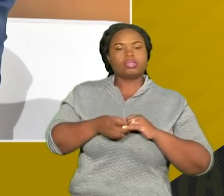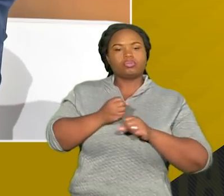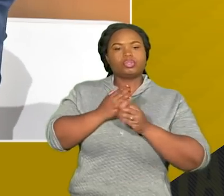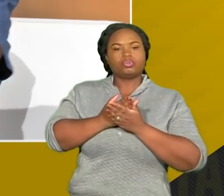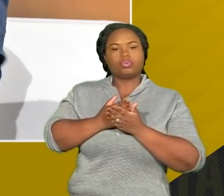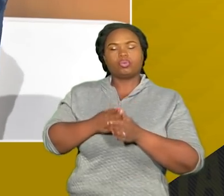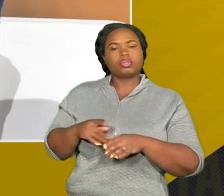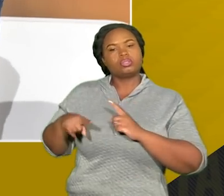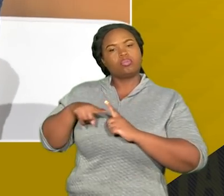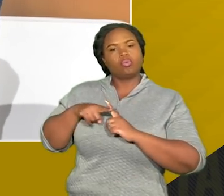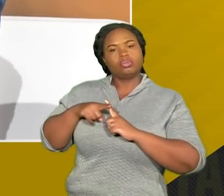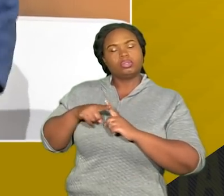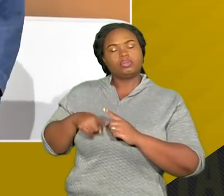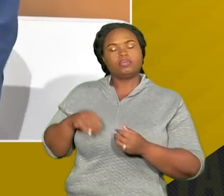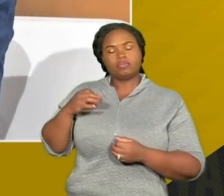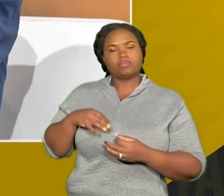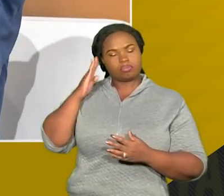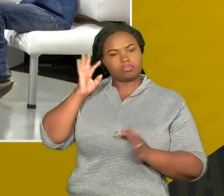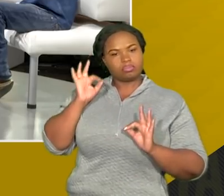into the positive, like, you know, train of thought.